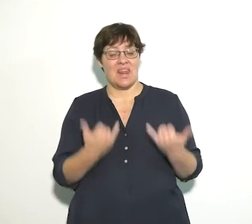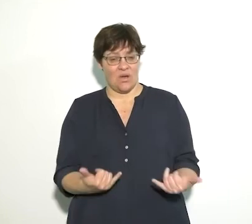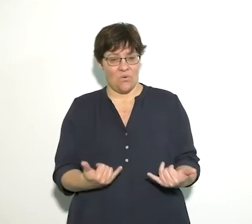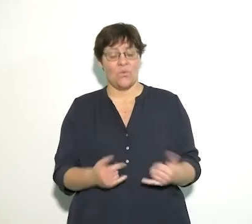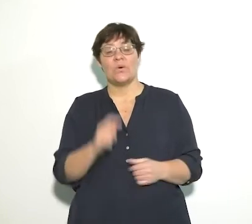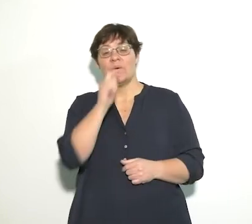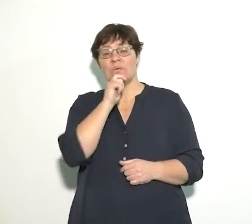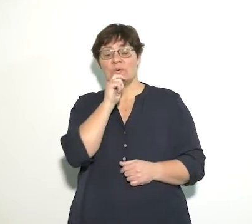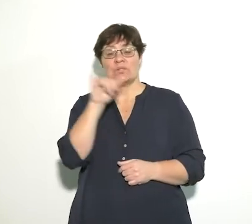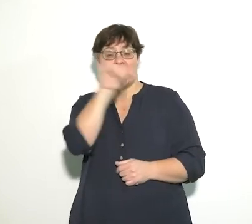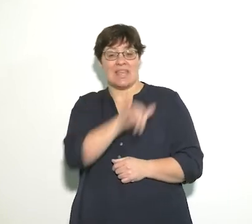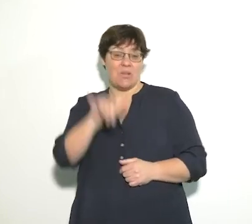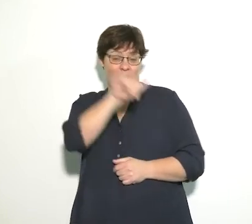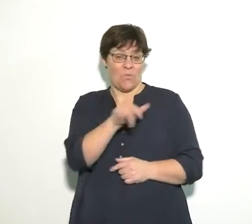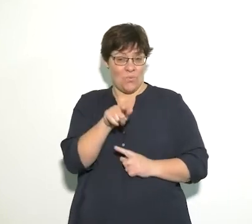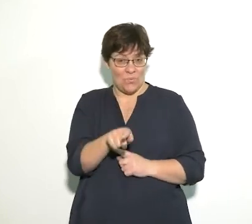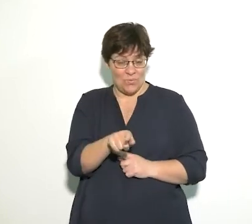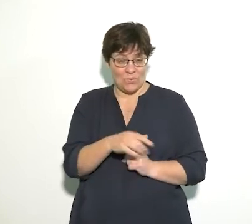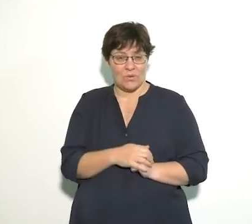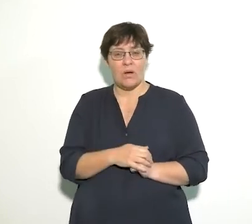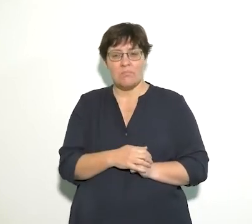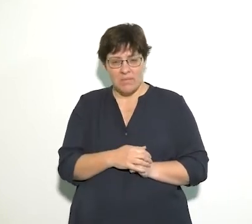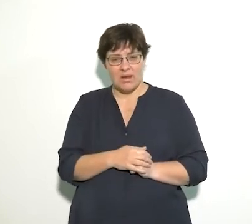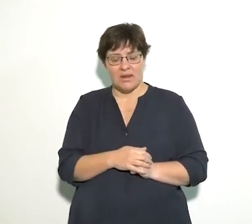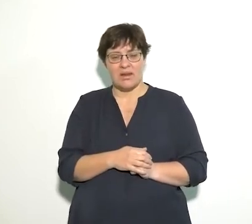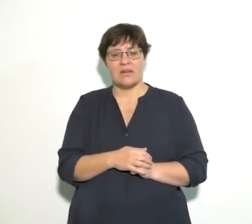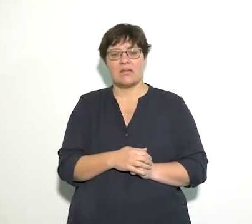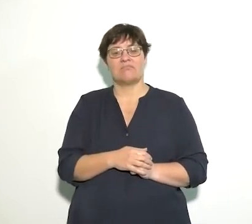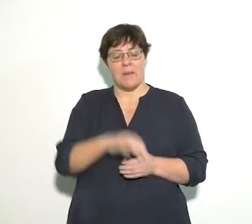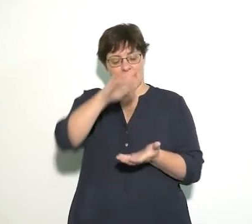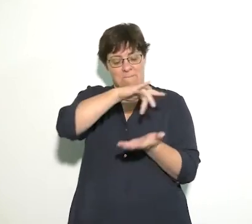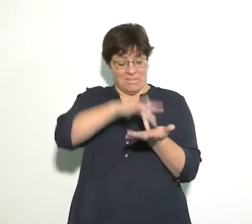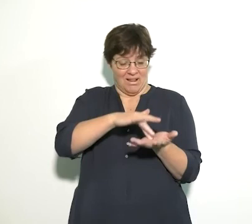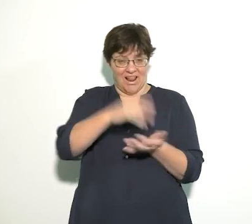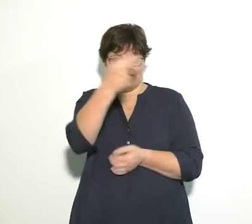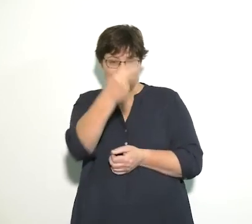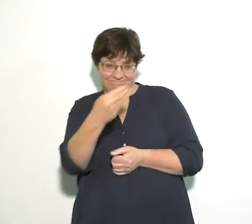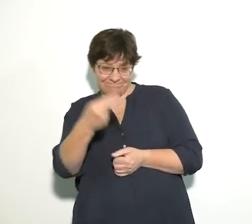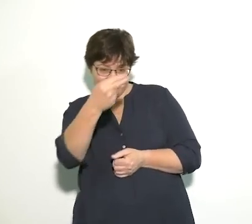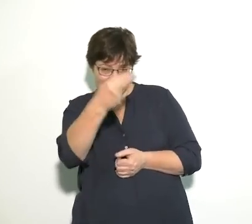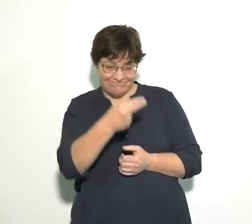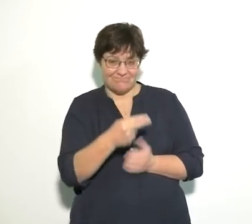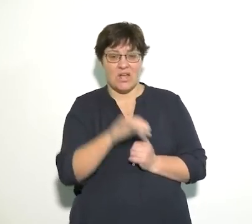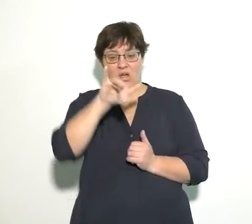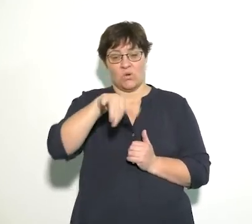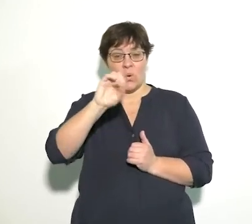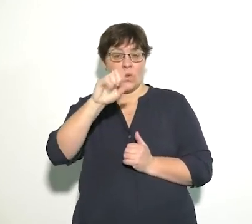Next, you are going to use your yellow color to color in all the yolks.